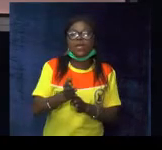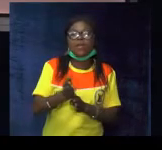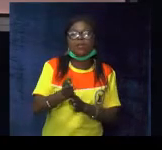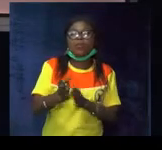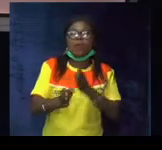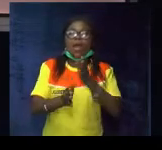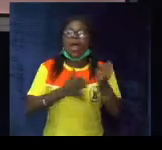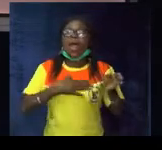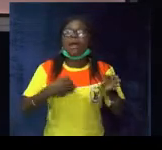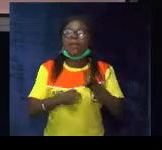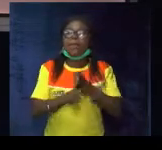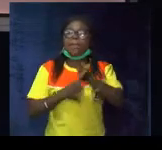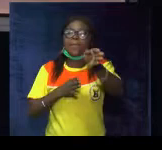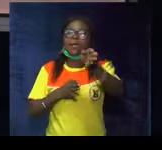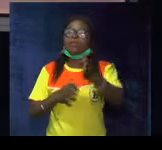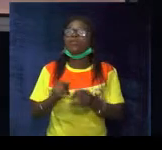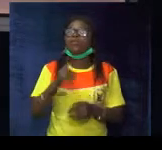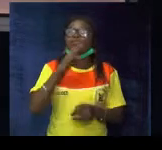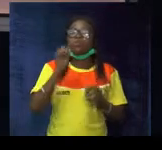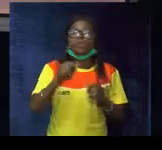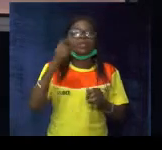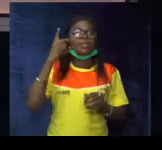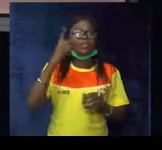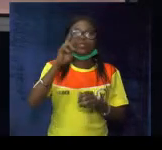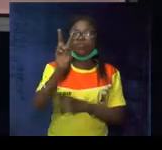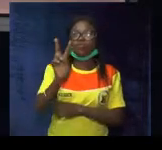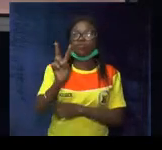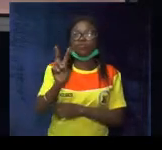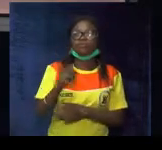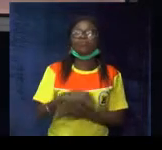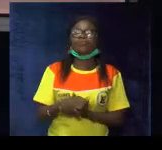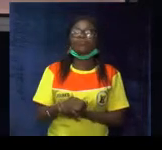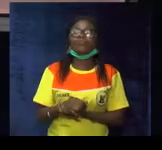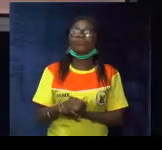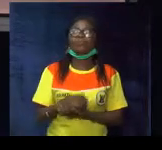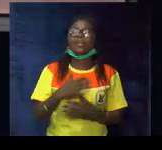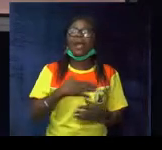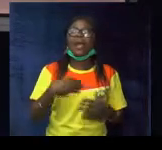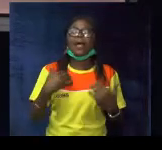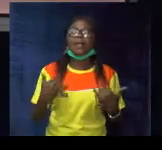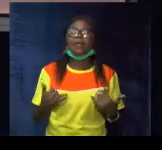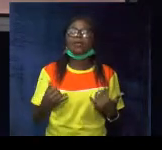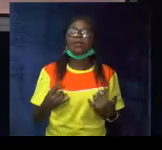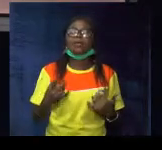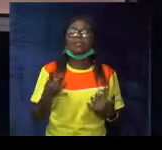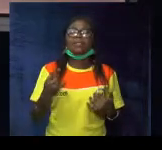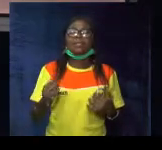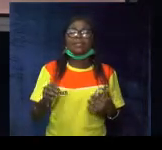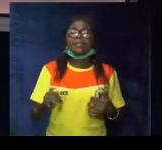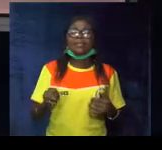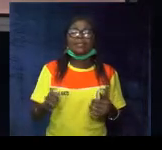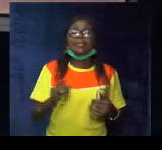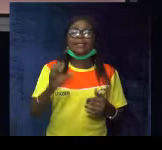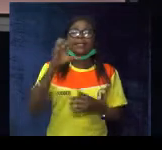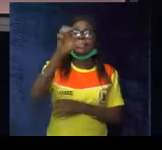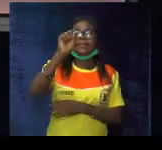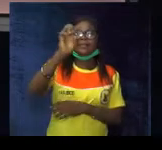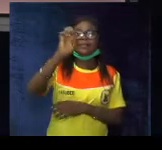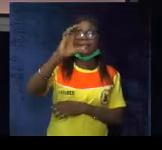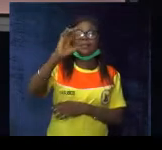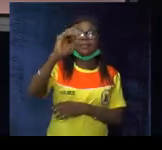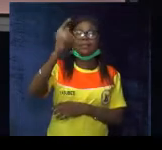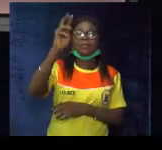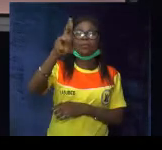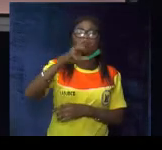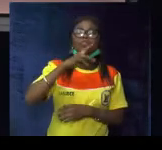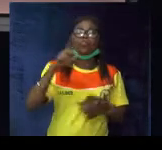major sector. As you can see, minor sector, major sector. And the sector is also a closed shape,